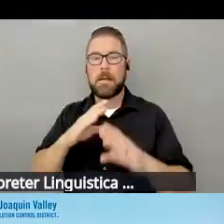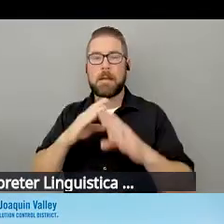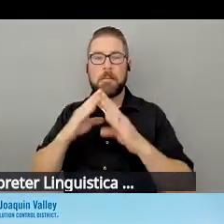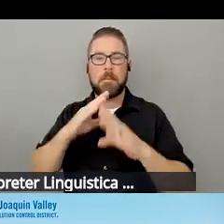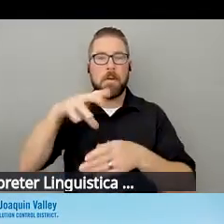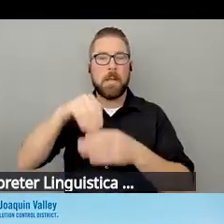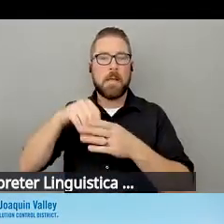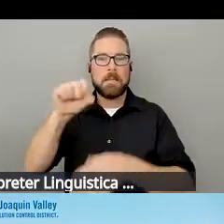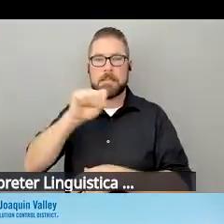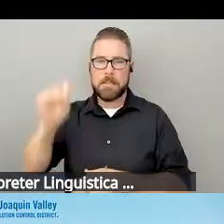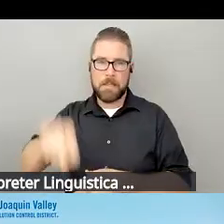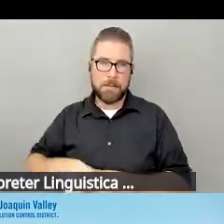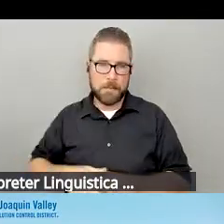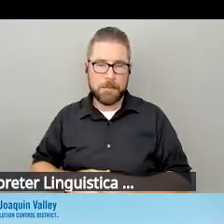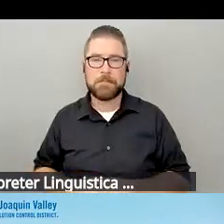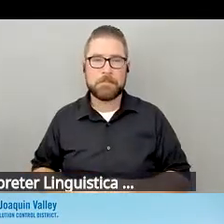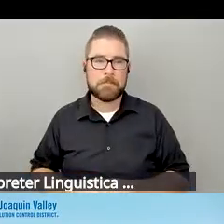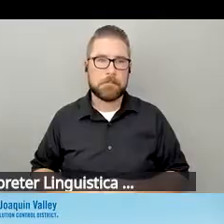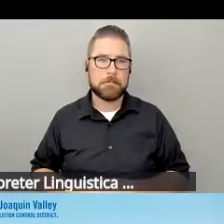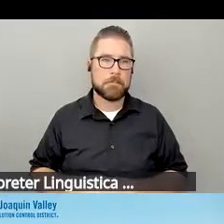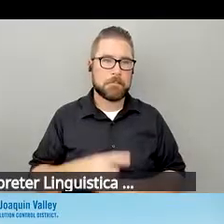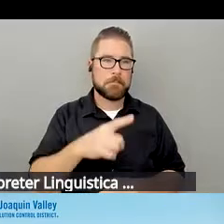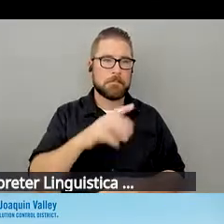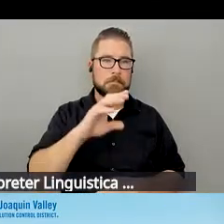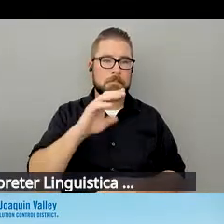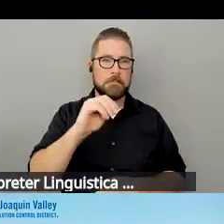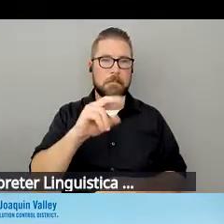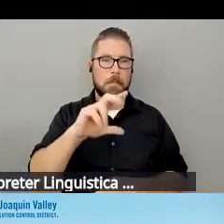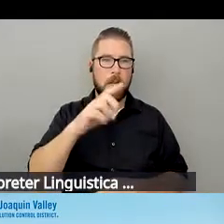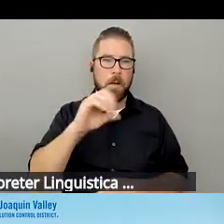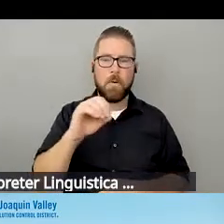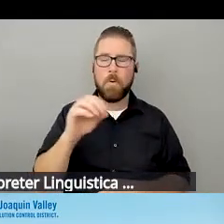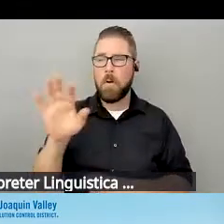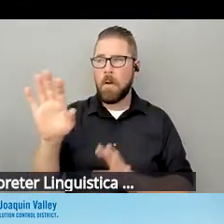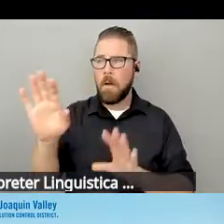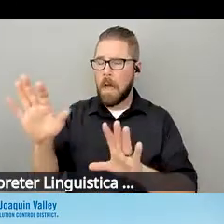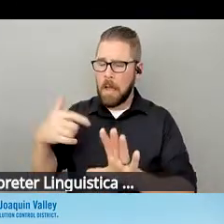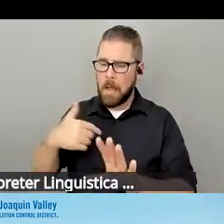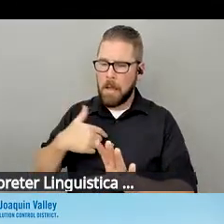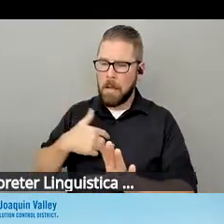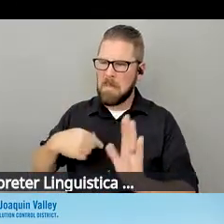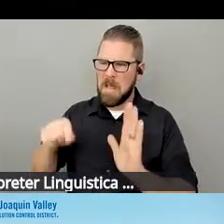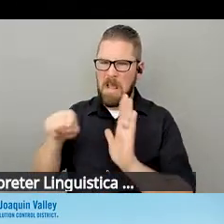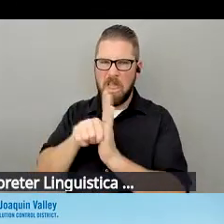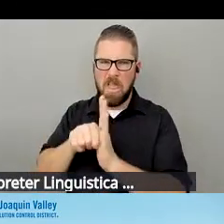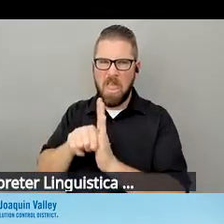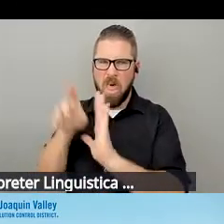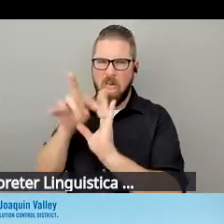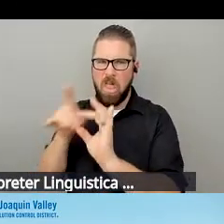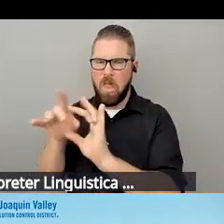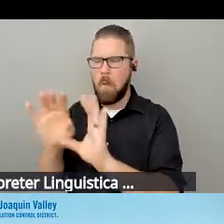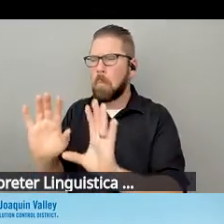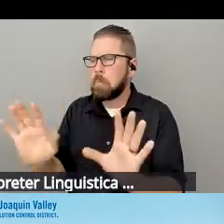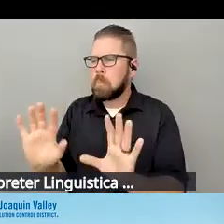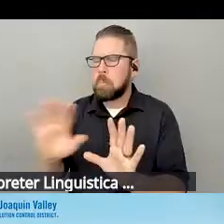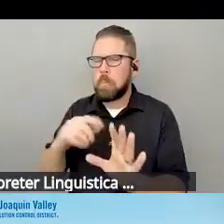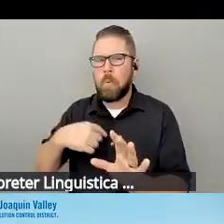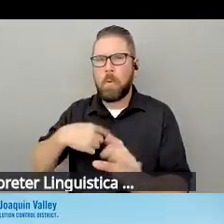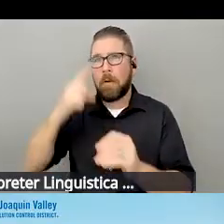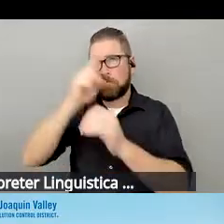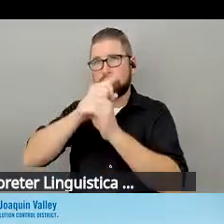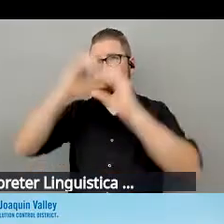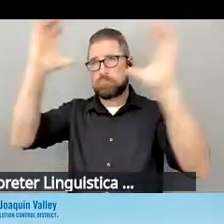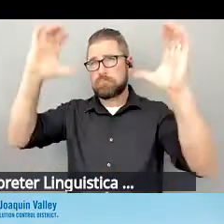to imply that, I just want to say, I envision us having $6 million in